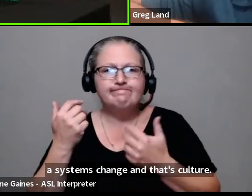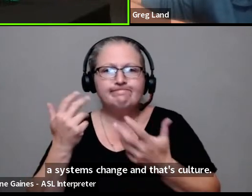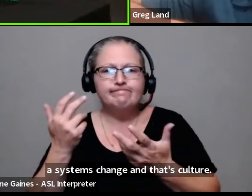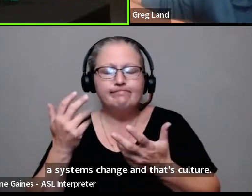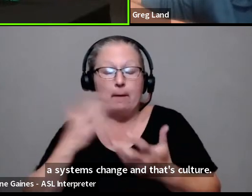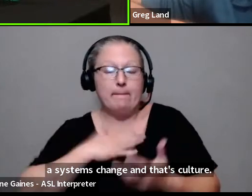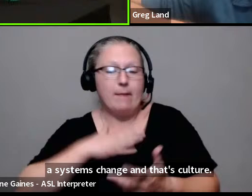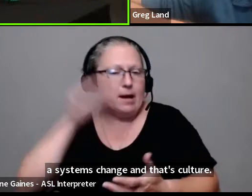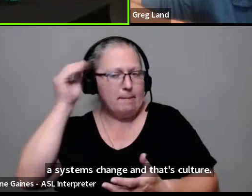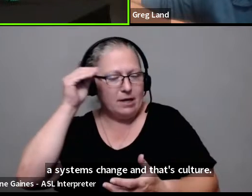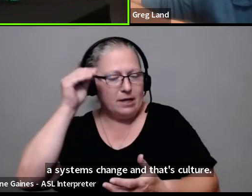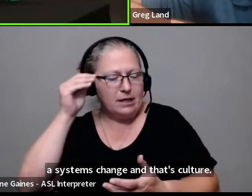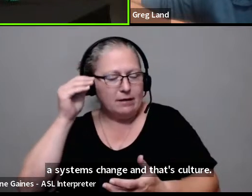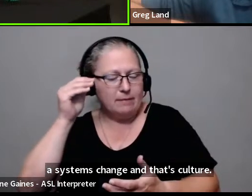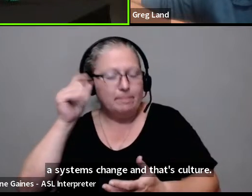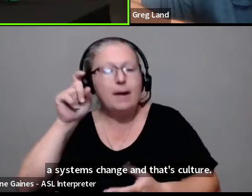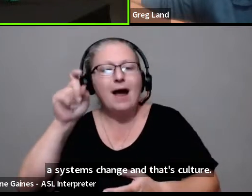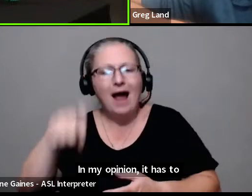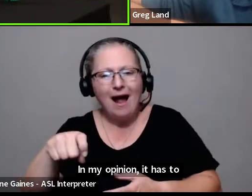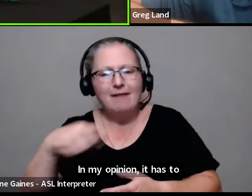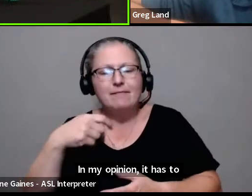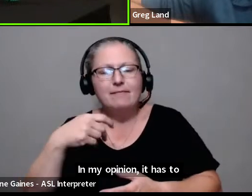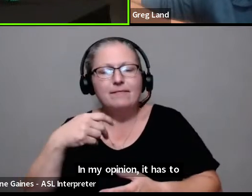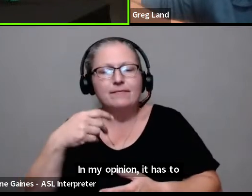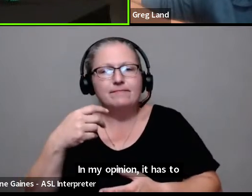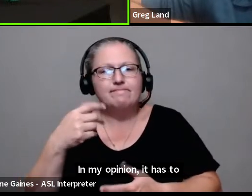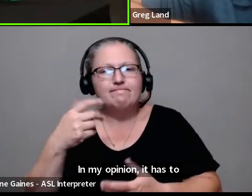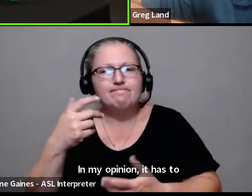in my opinion, it has to be something